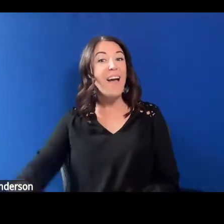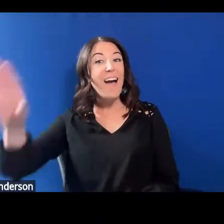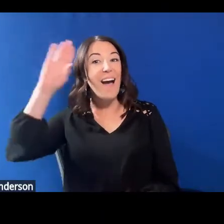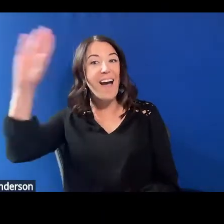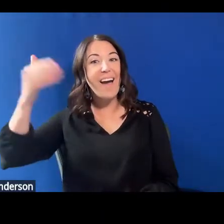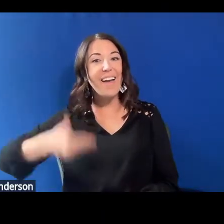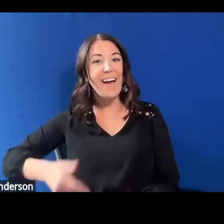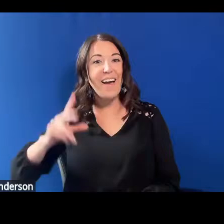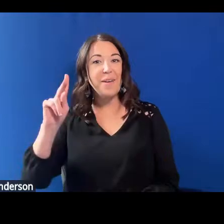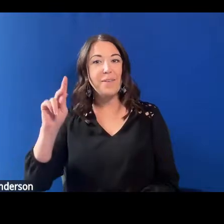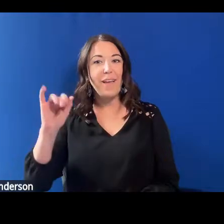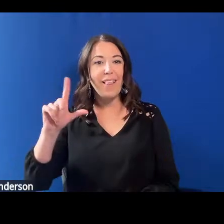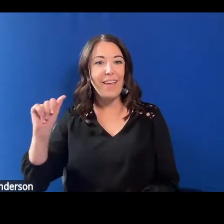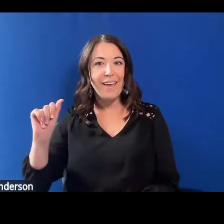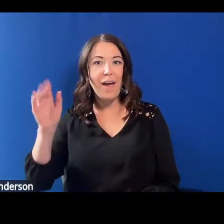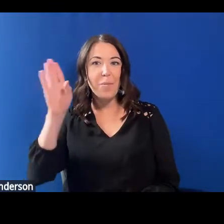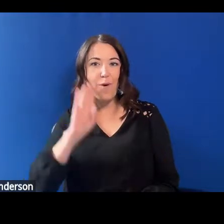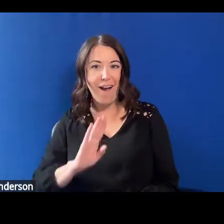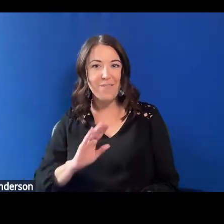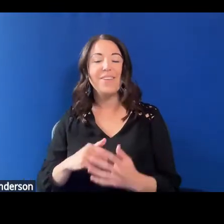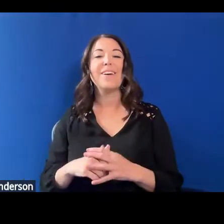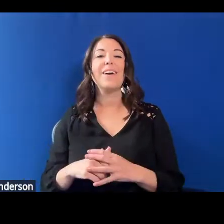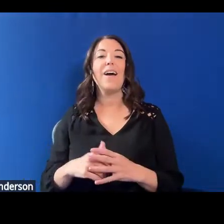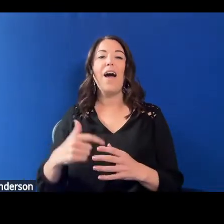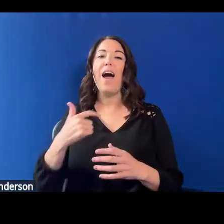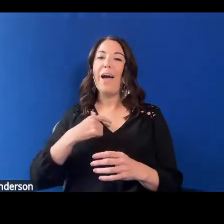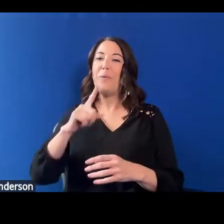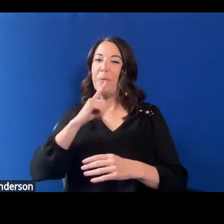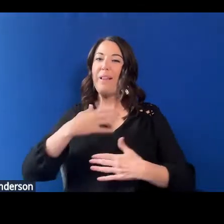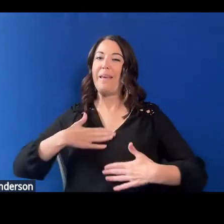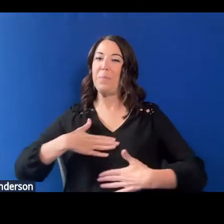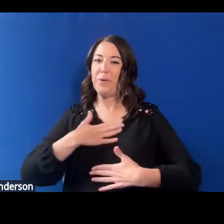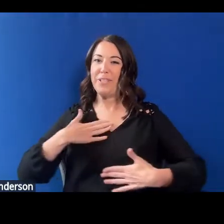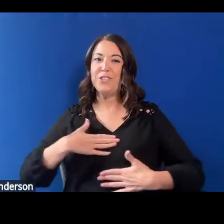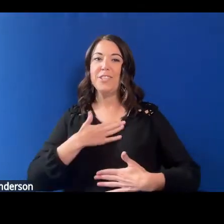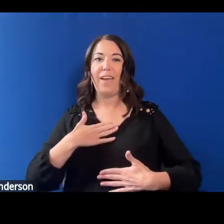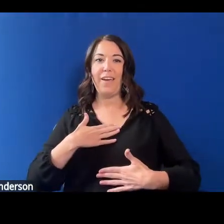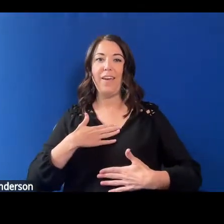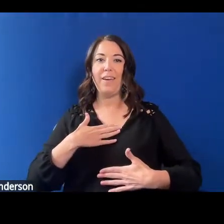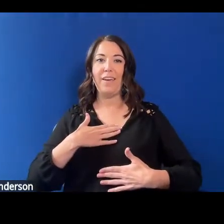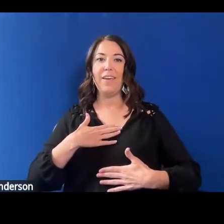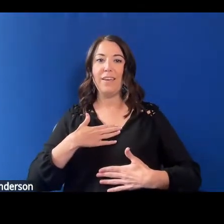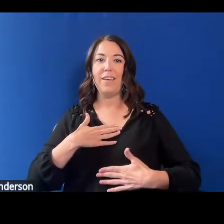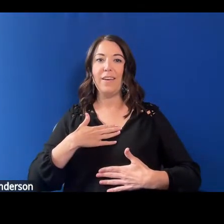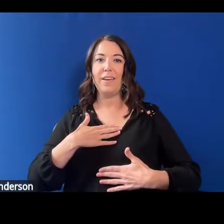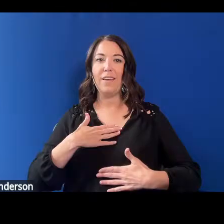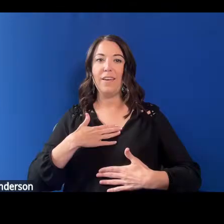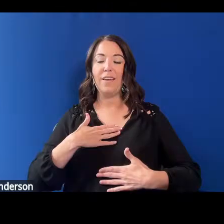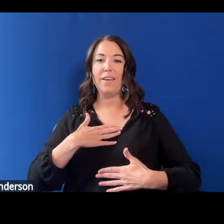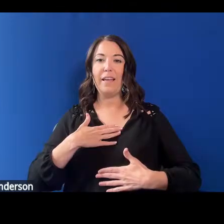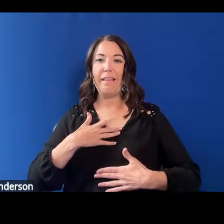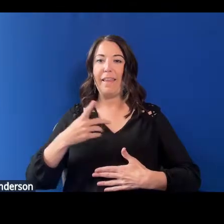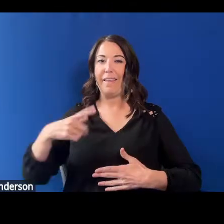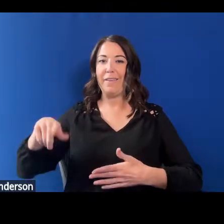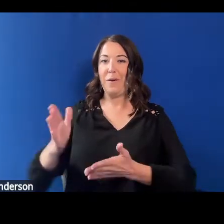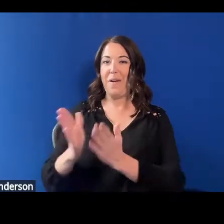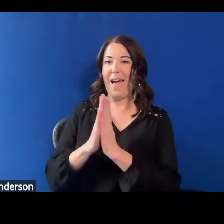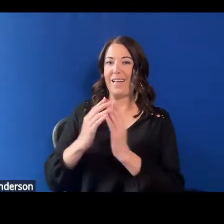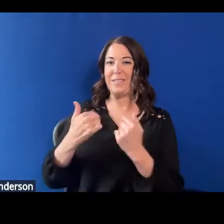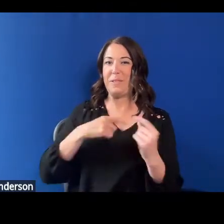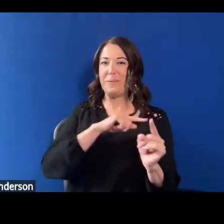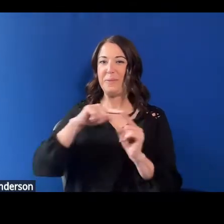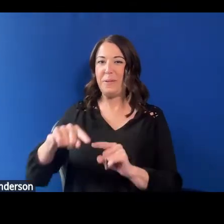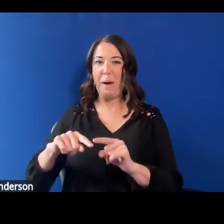I'm Kalinka Brown, and I appreciate that I have gotten asked about this rowing